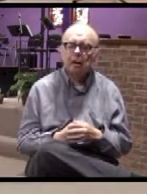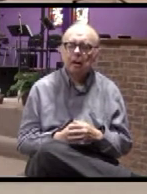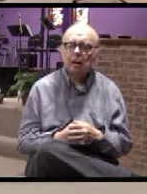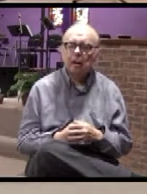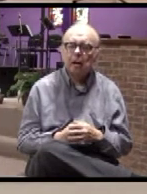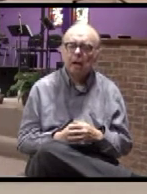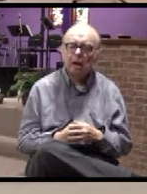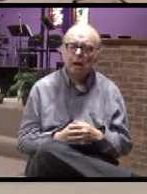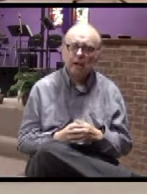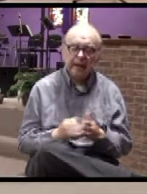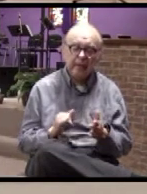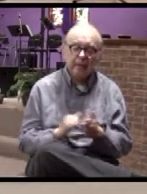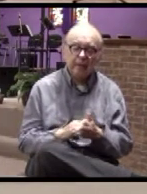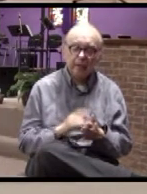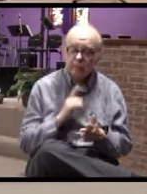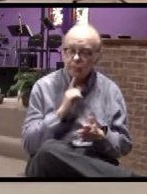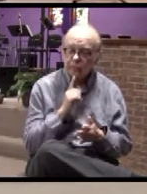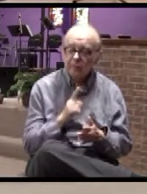That was a friend.